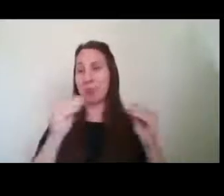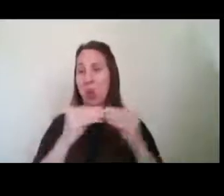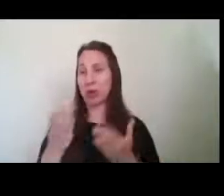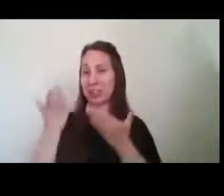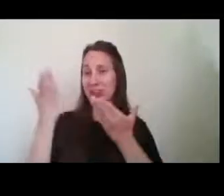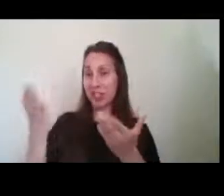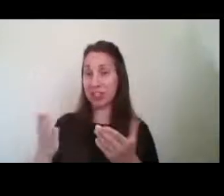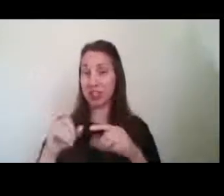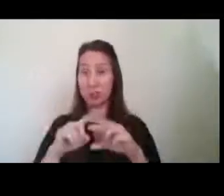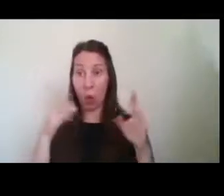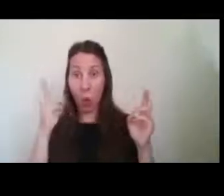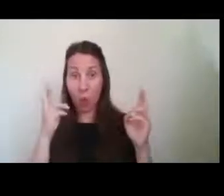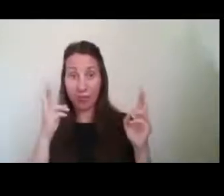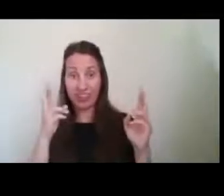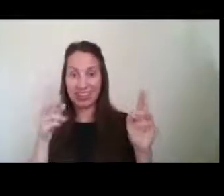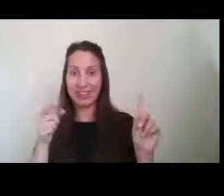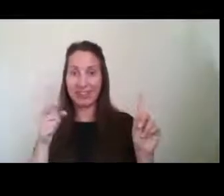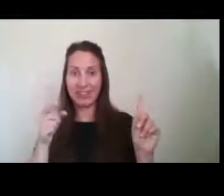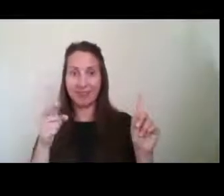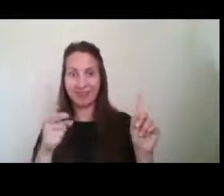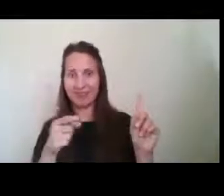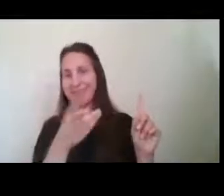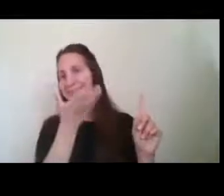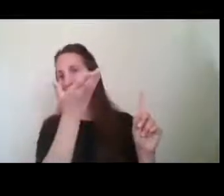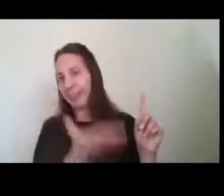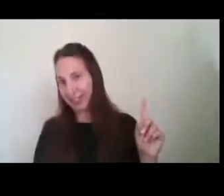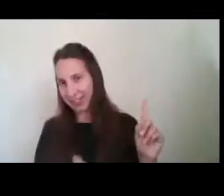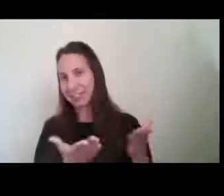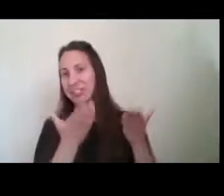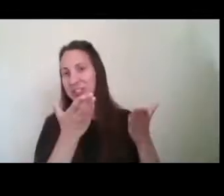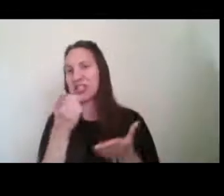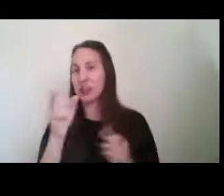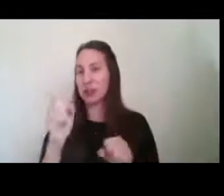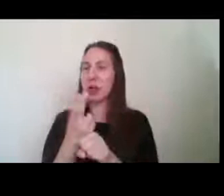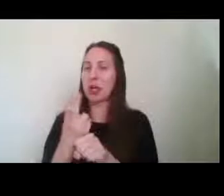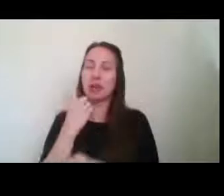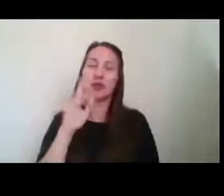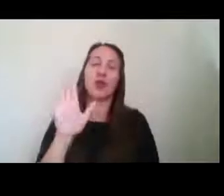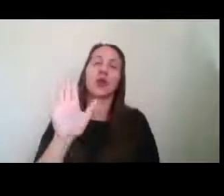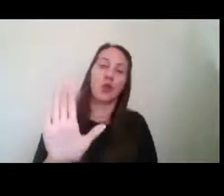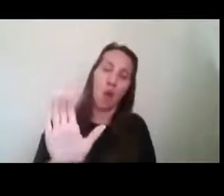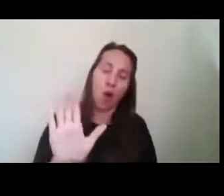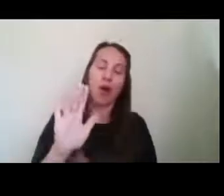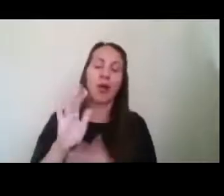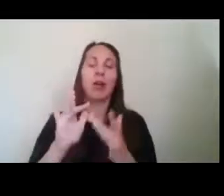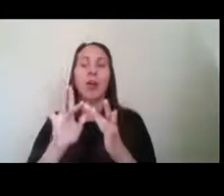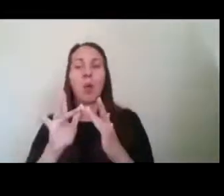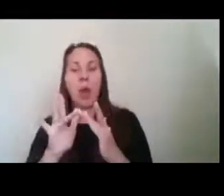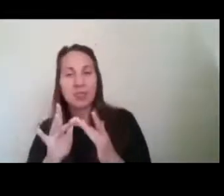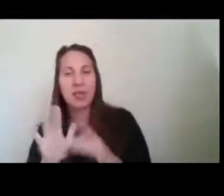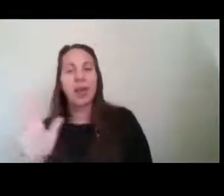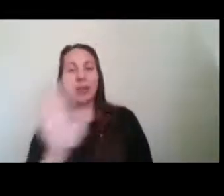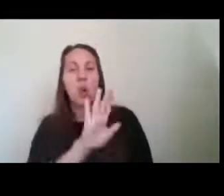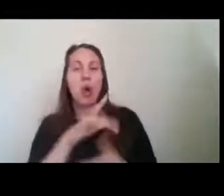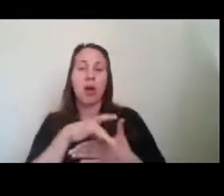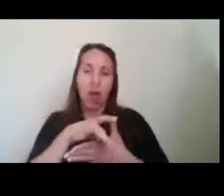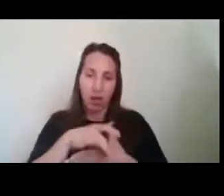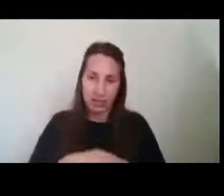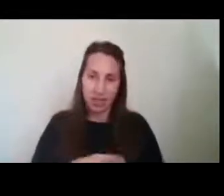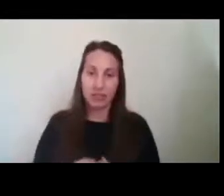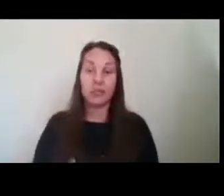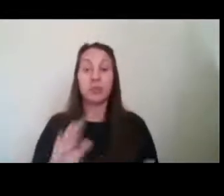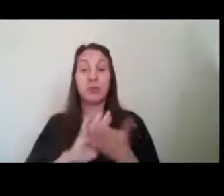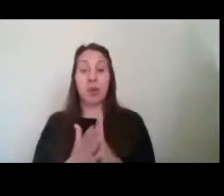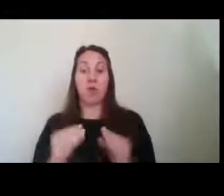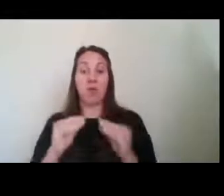take home to your nonprofit's website and online content and make more accessible to users with disabilities.